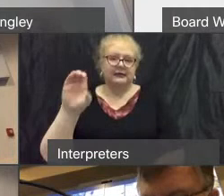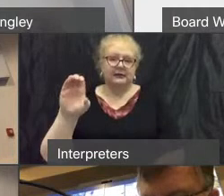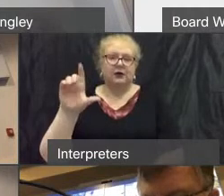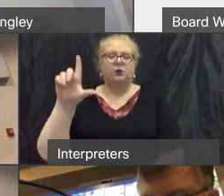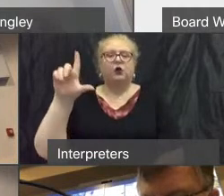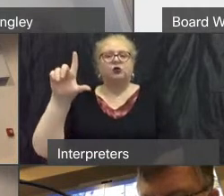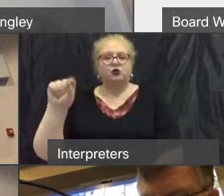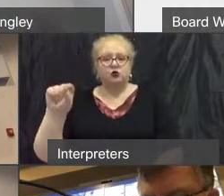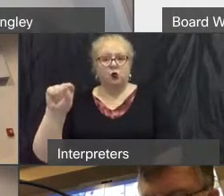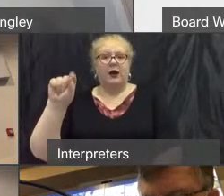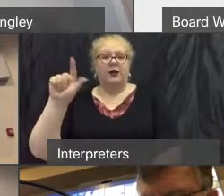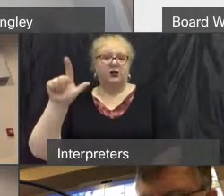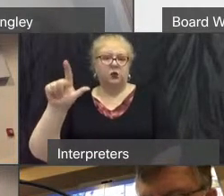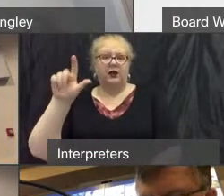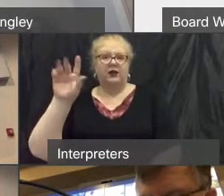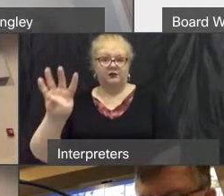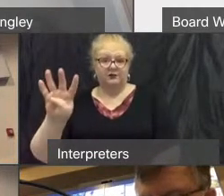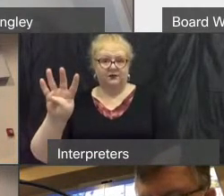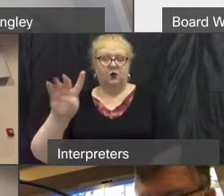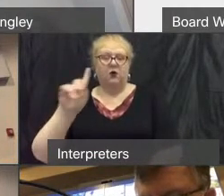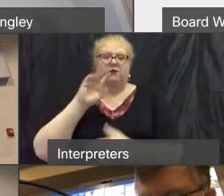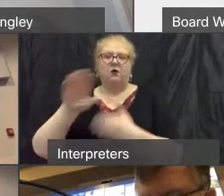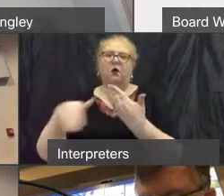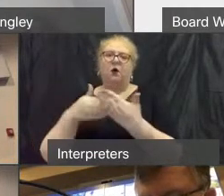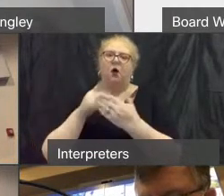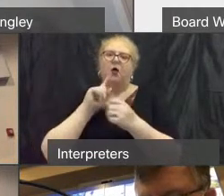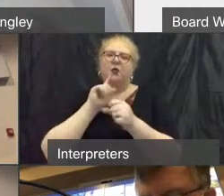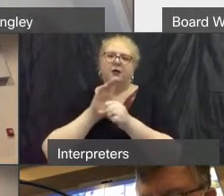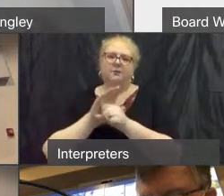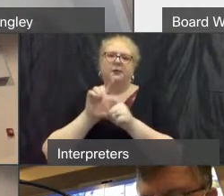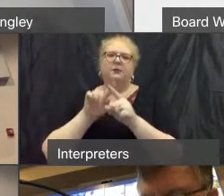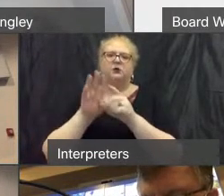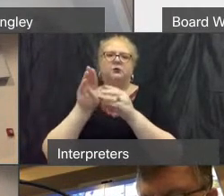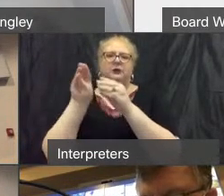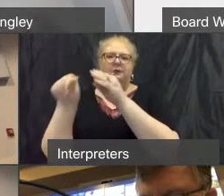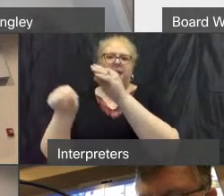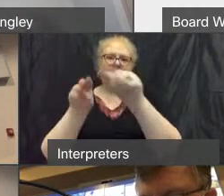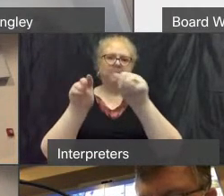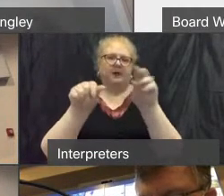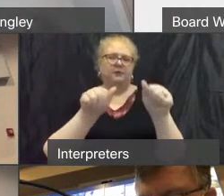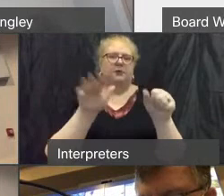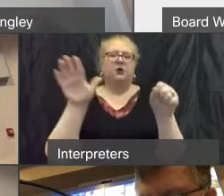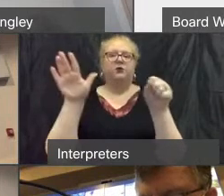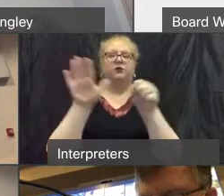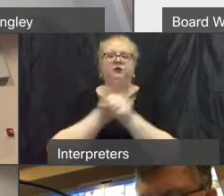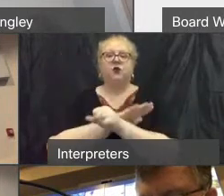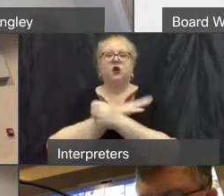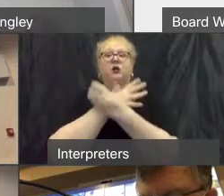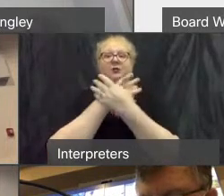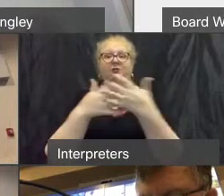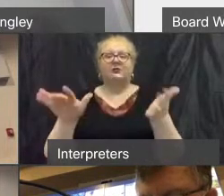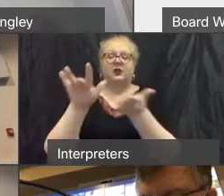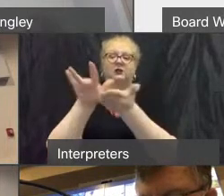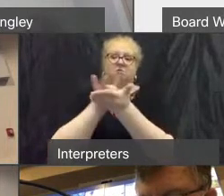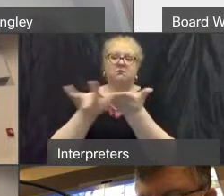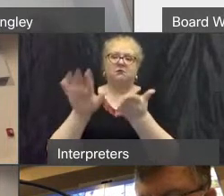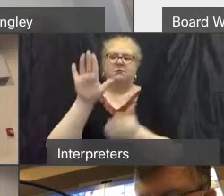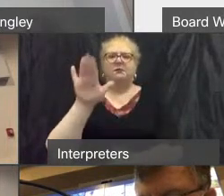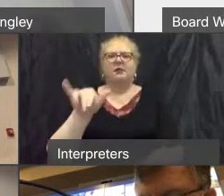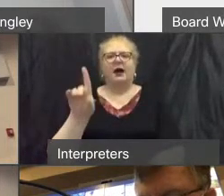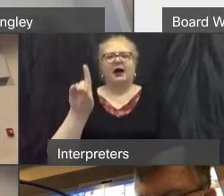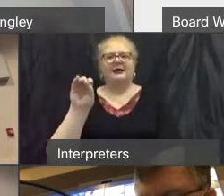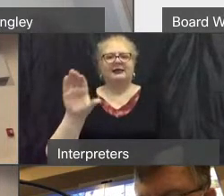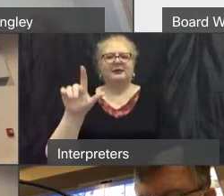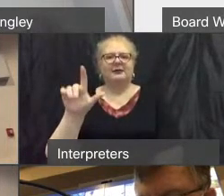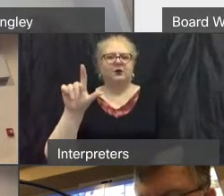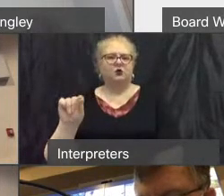to have the funds committed, and they have to be fully expended by December 31st, 2026. But what is the balance right now?